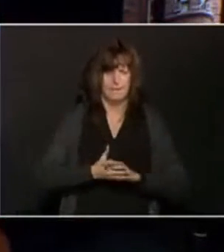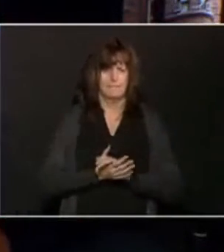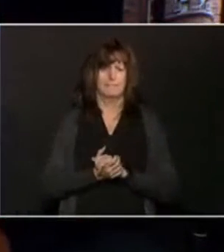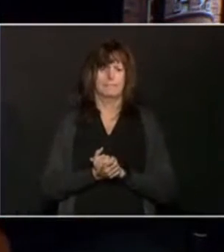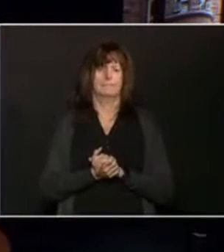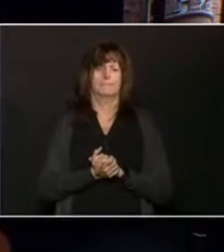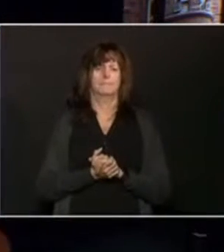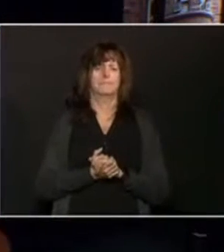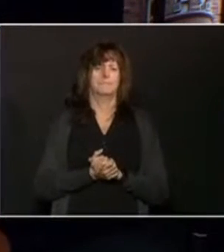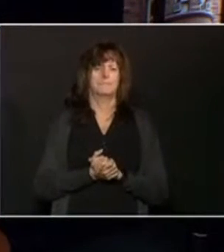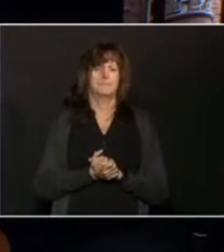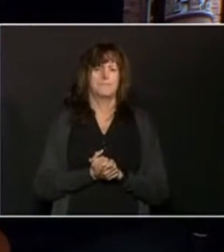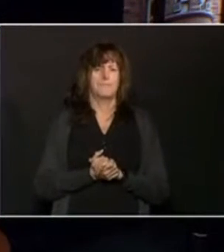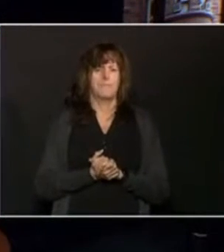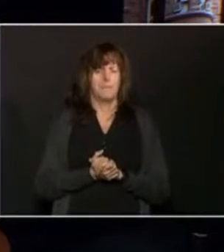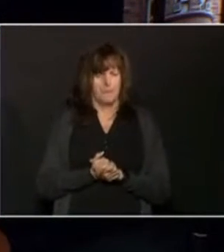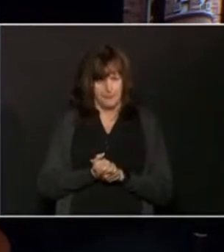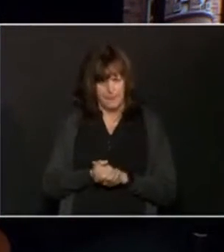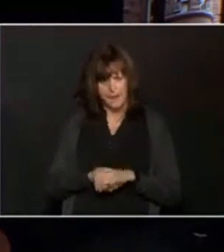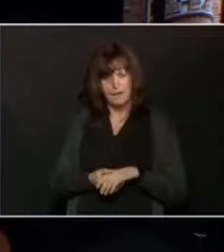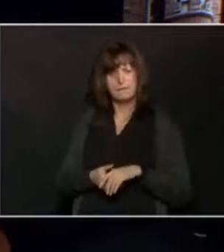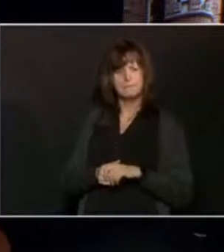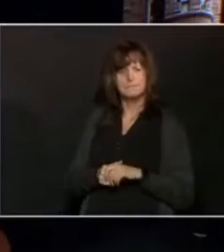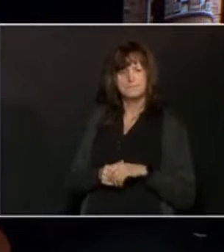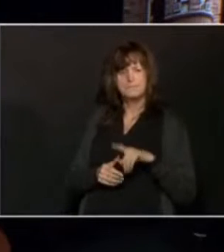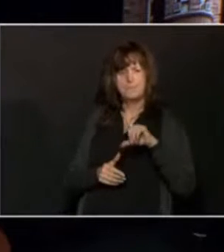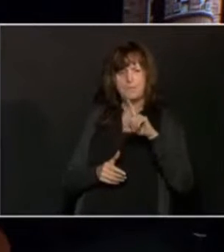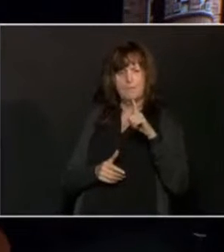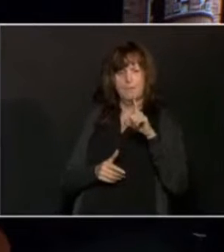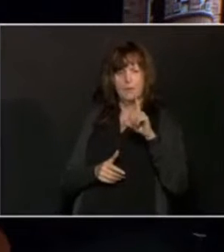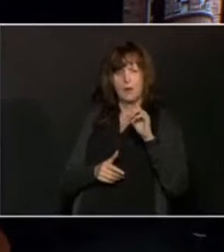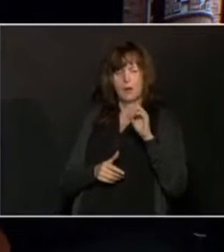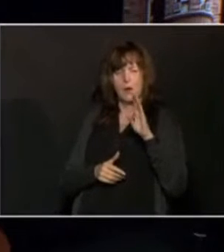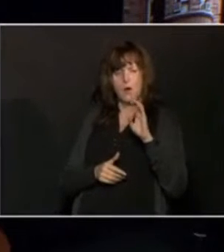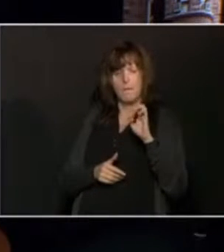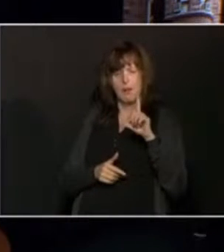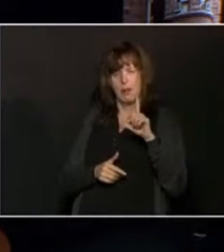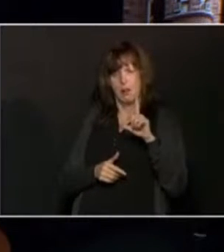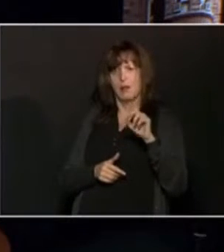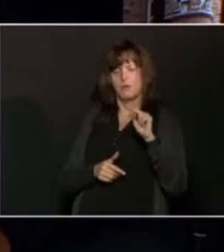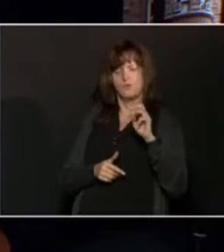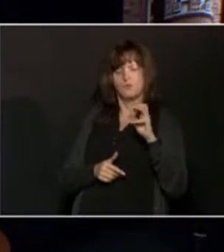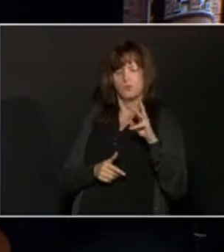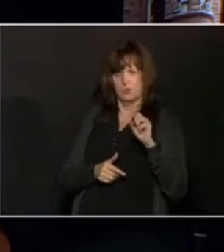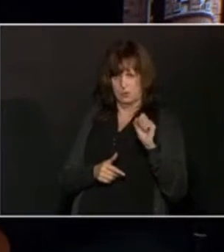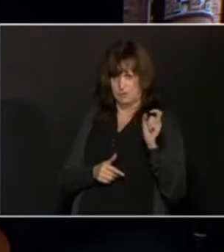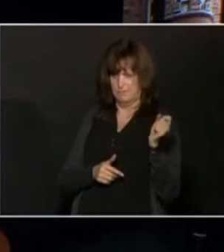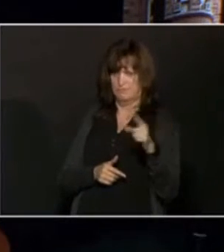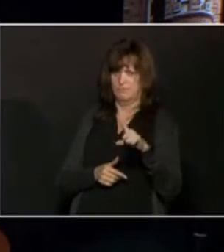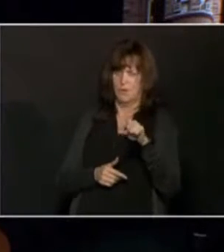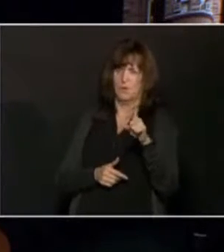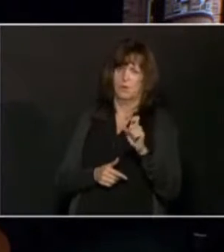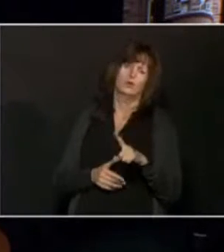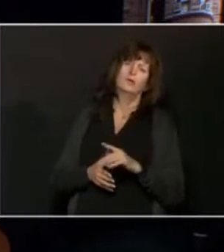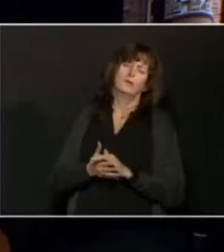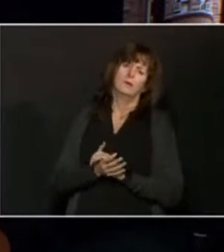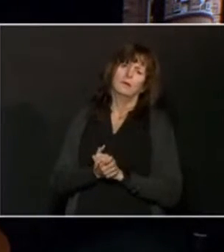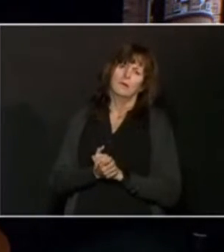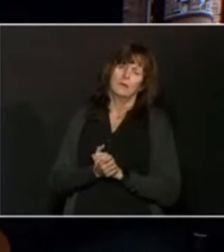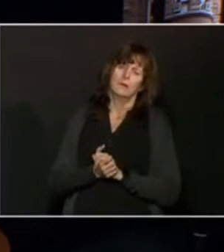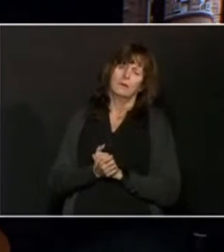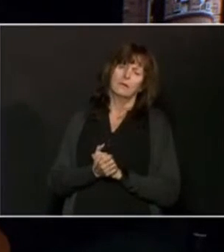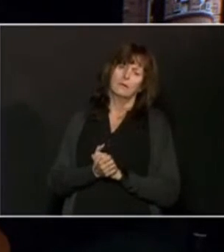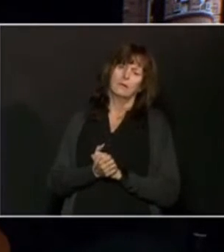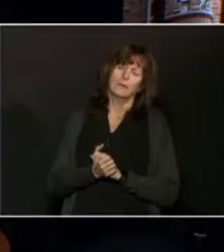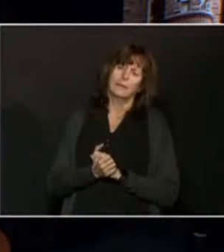from Shalima Maharaj with Global News. Please go ahead. Hi there. Thank you for taking my question. I was looking at